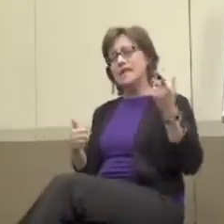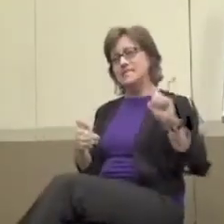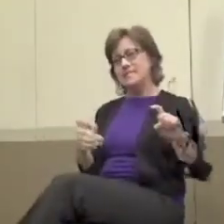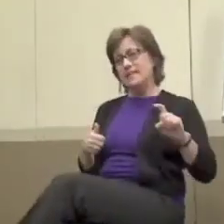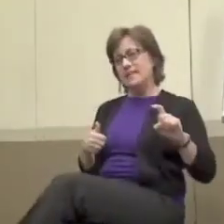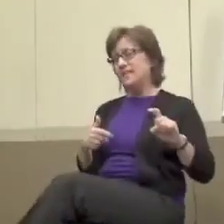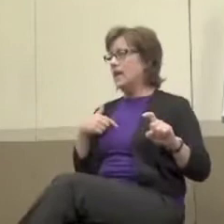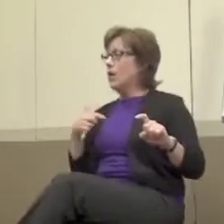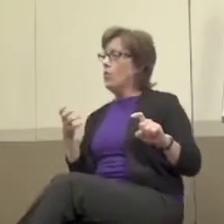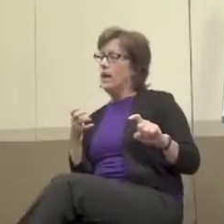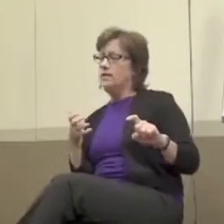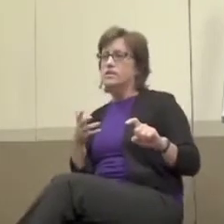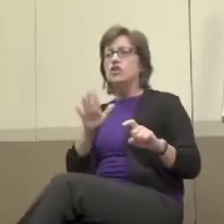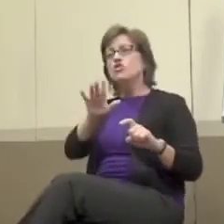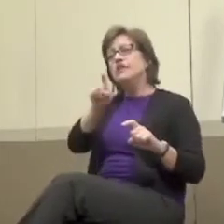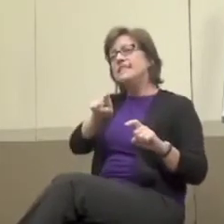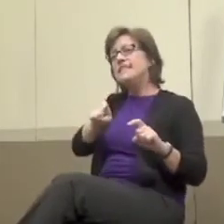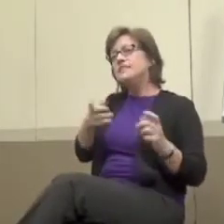Your needs are what?